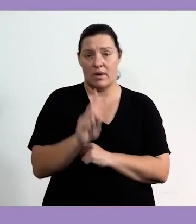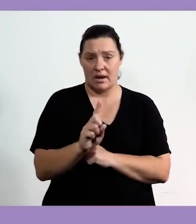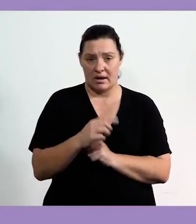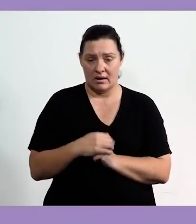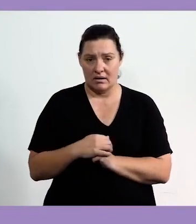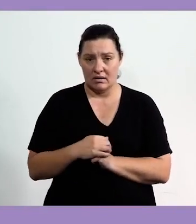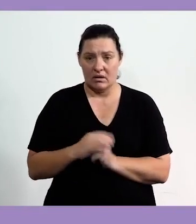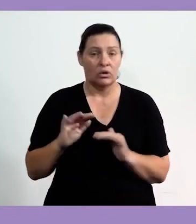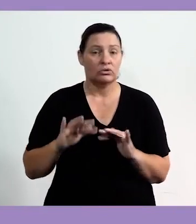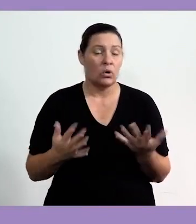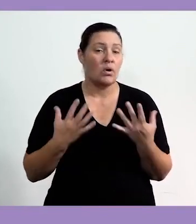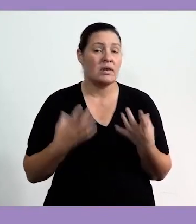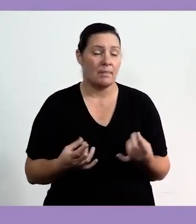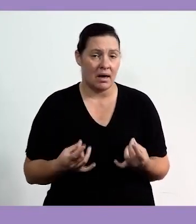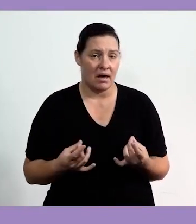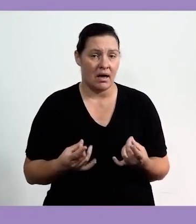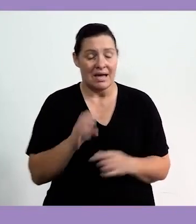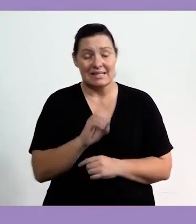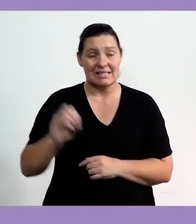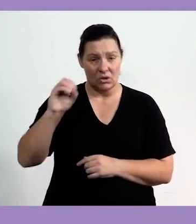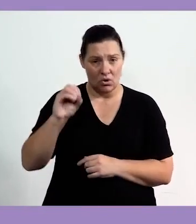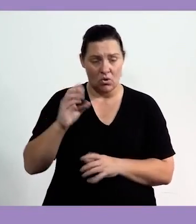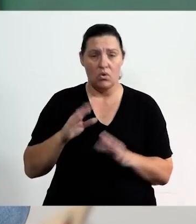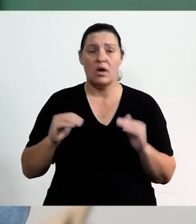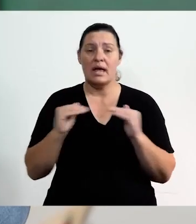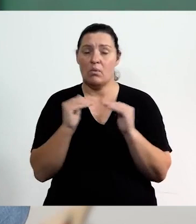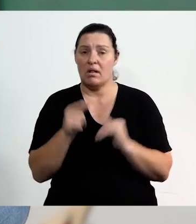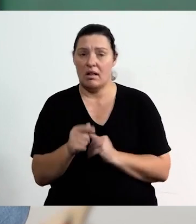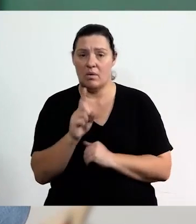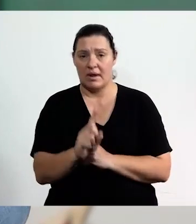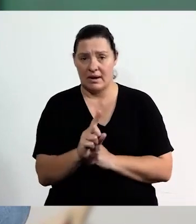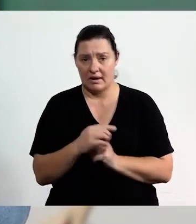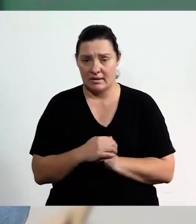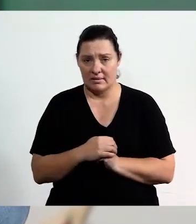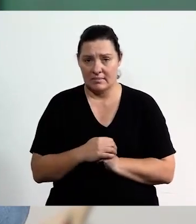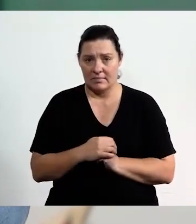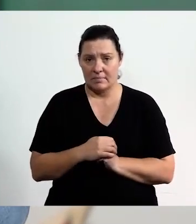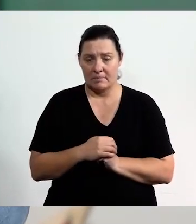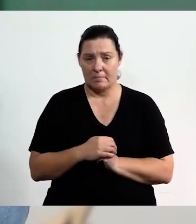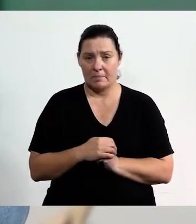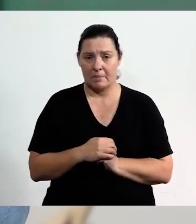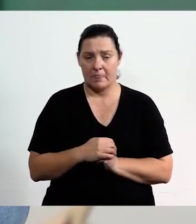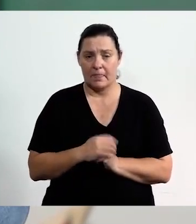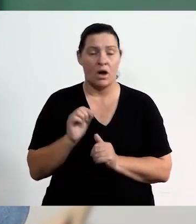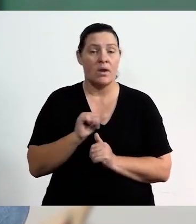change to 1. So a number to the exponent 0 is equals to 1.